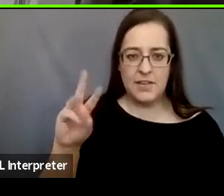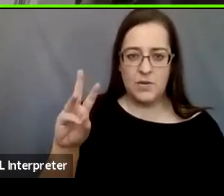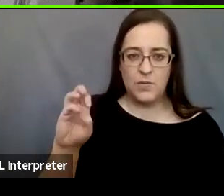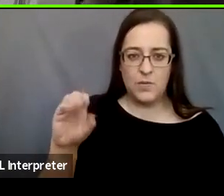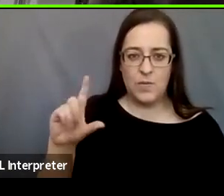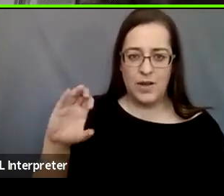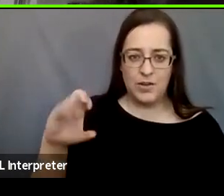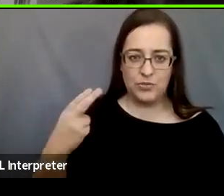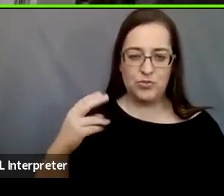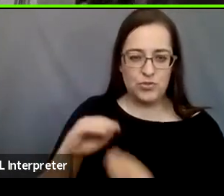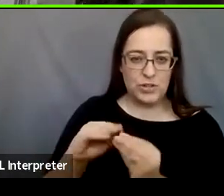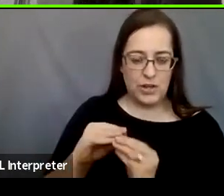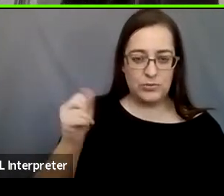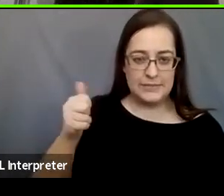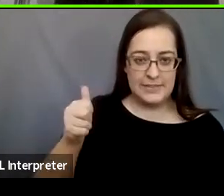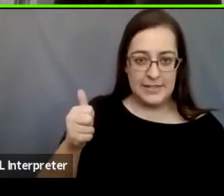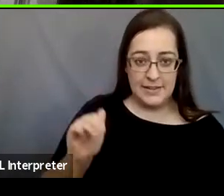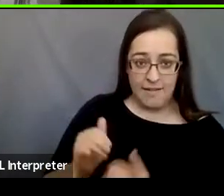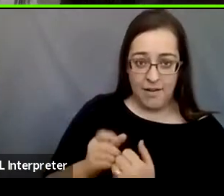Channel 10. Kevin, how are you today?